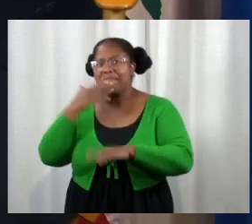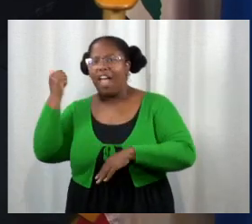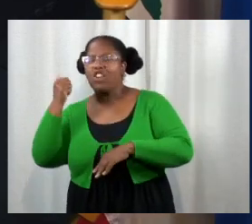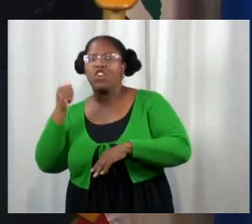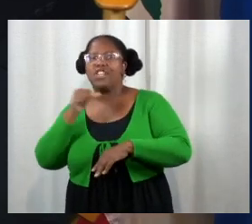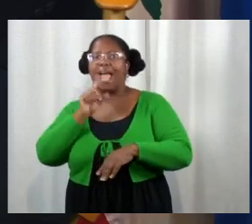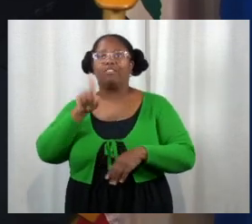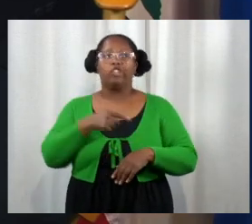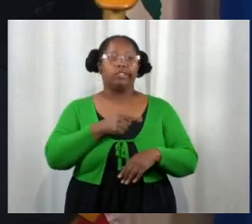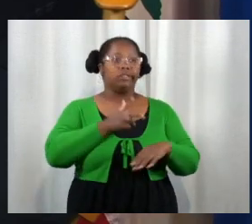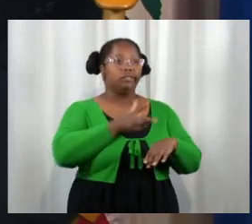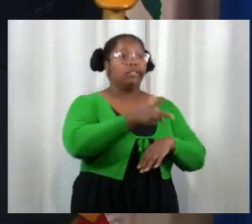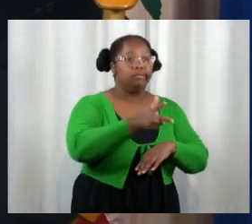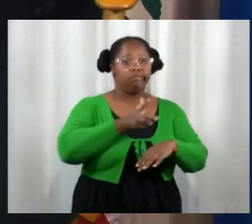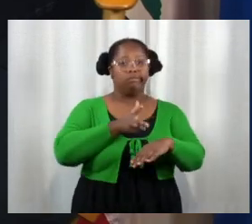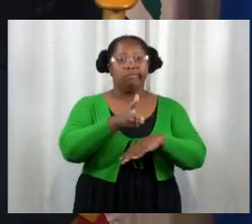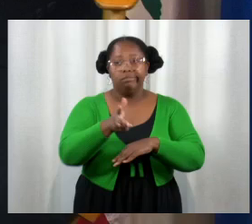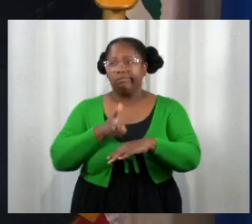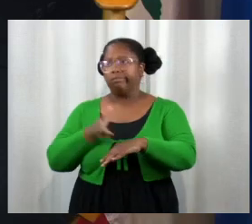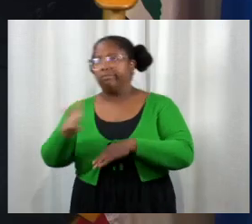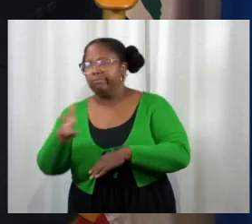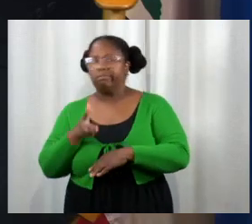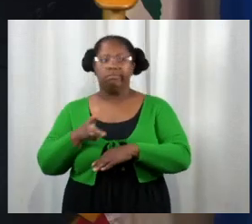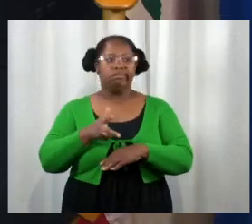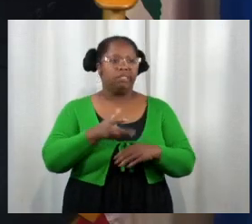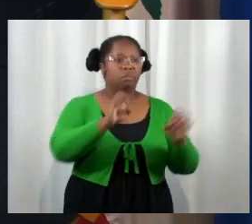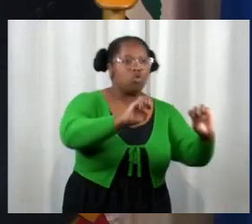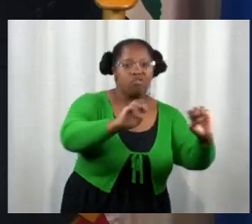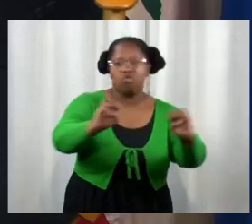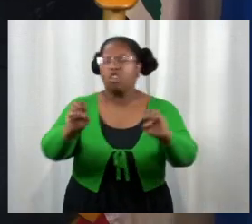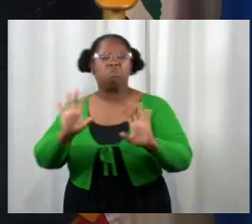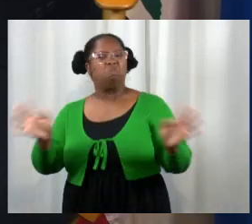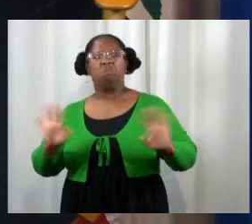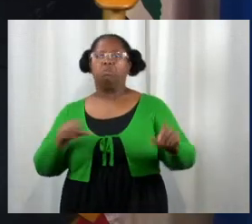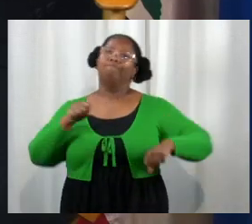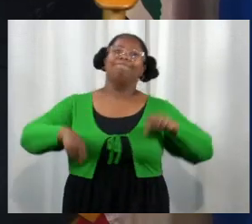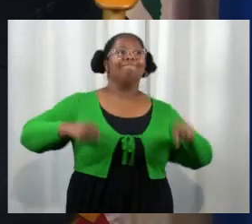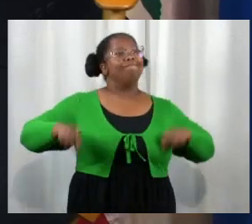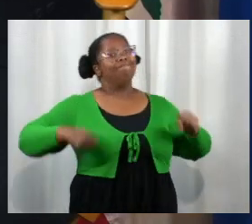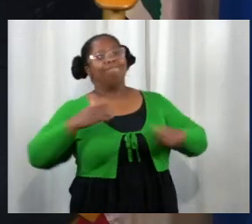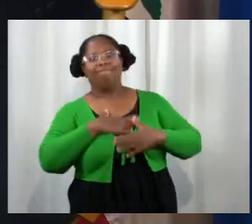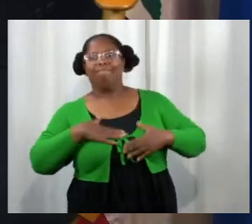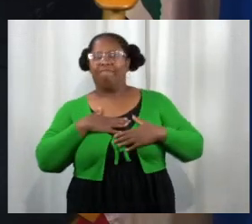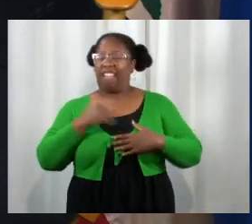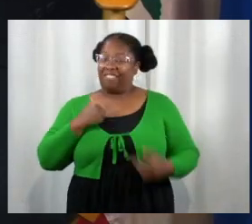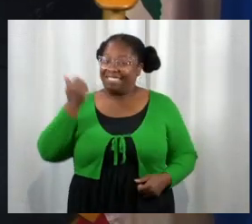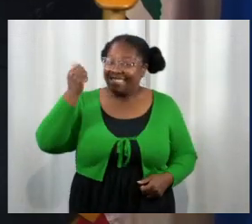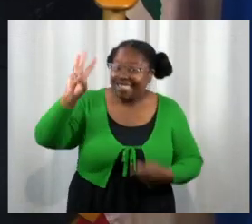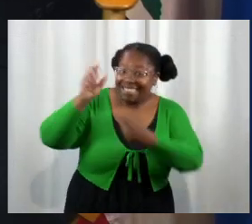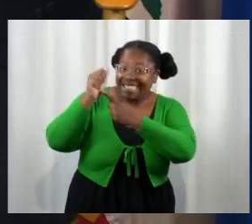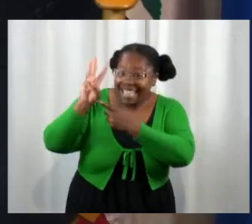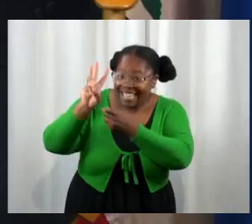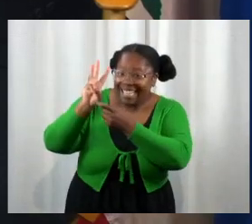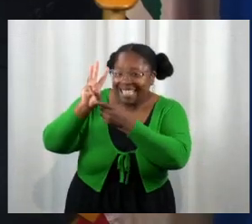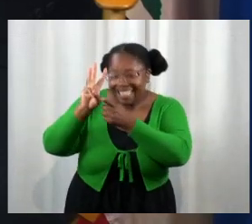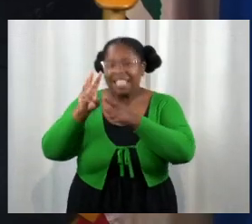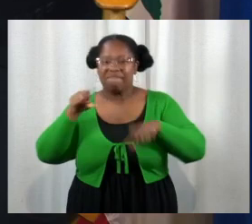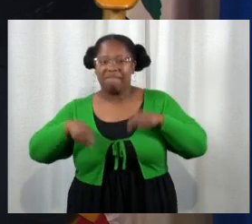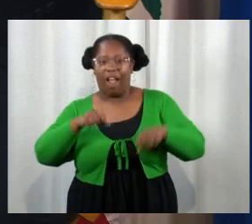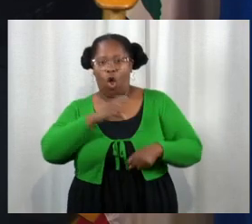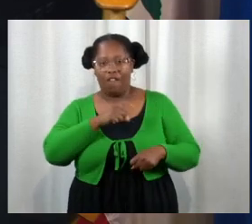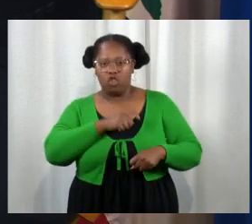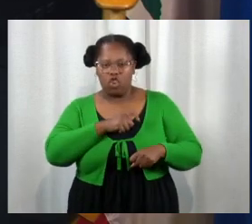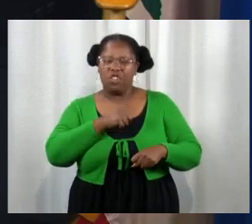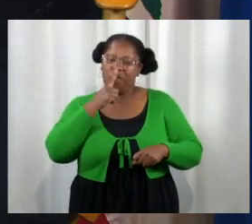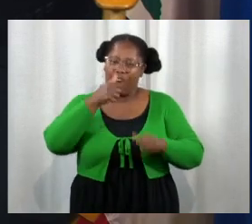going from call to call to call. And I'm happy to say that we have 16 of those bicycle officers. And again, they're assigned to each patrol